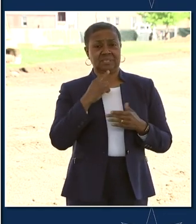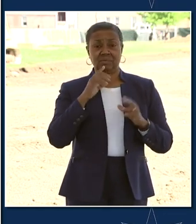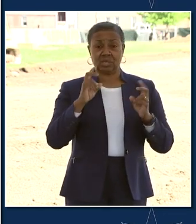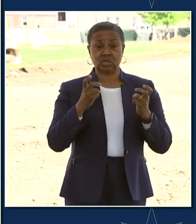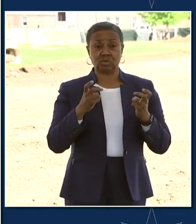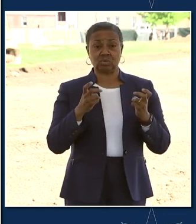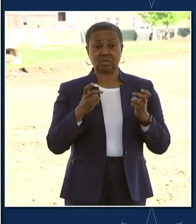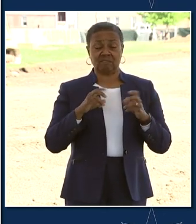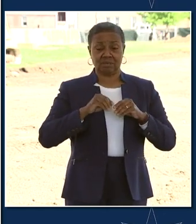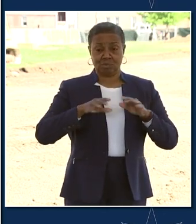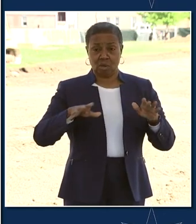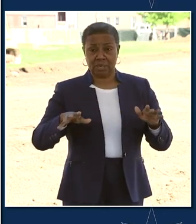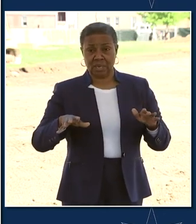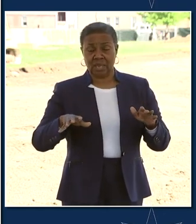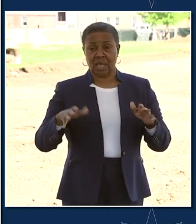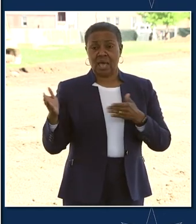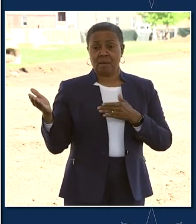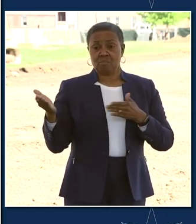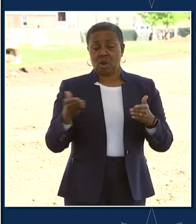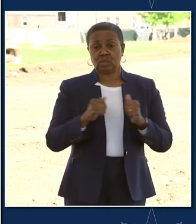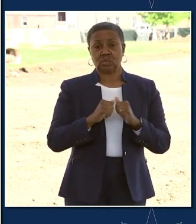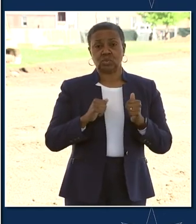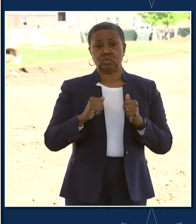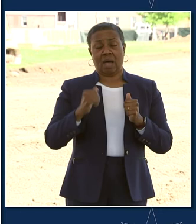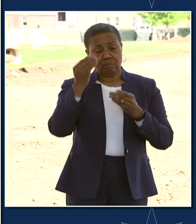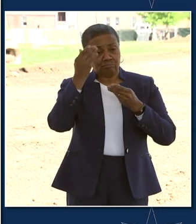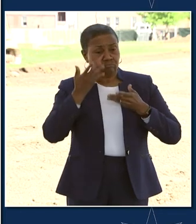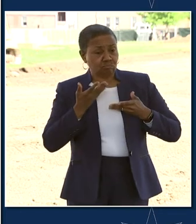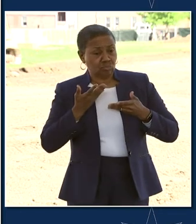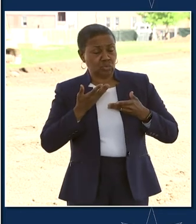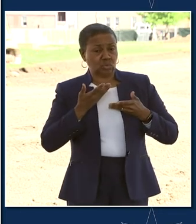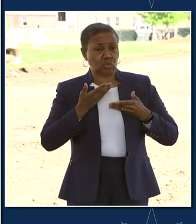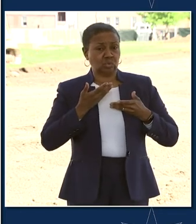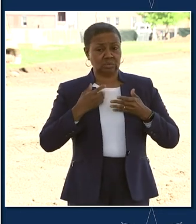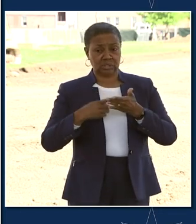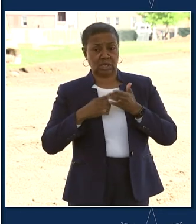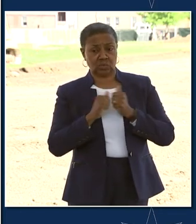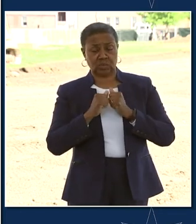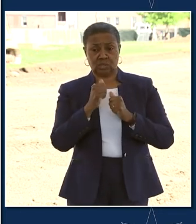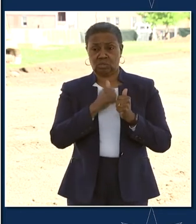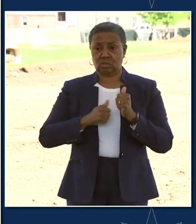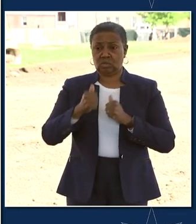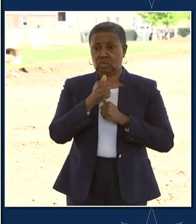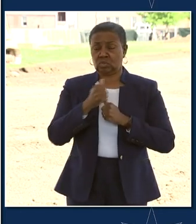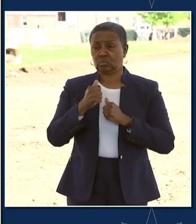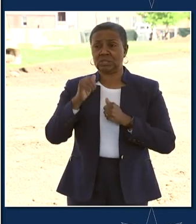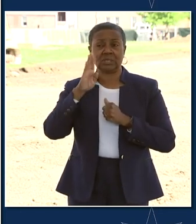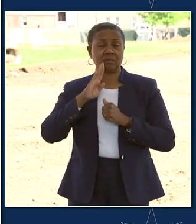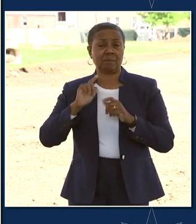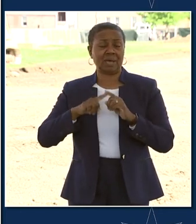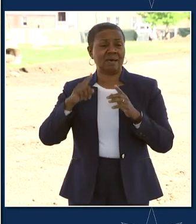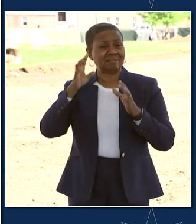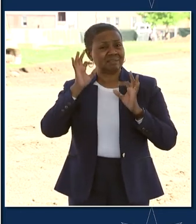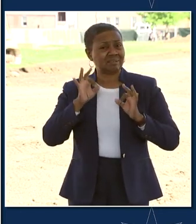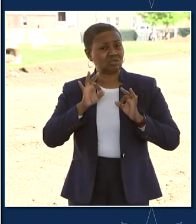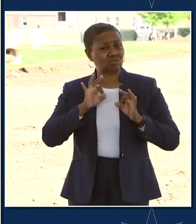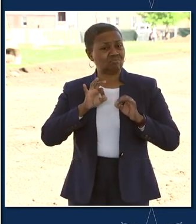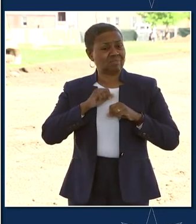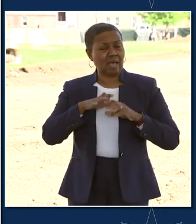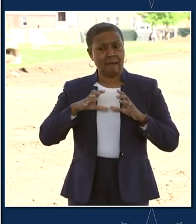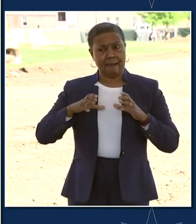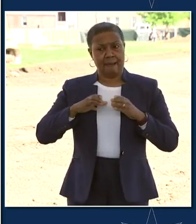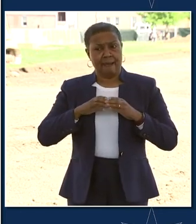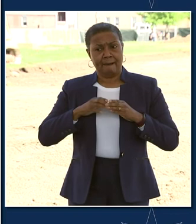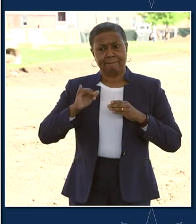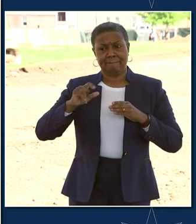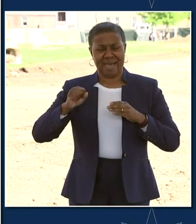issues of deployment. I'm brought into the loop to confer with the superintendent. But the decision to issue a mass arrest order or